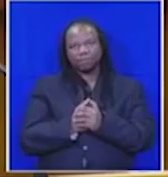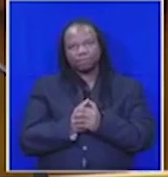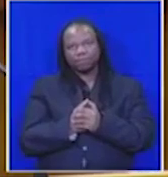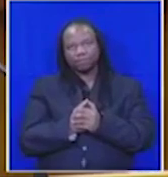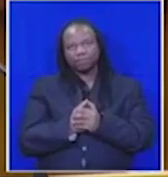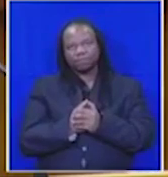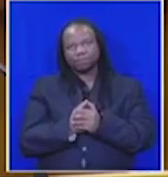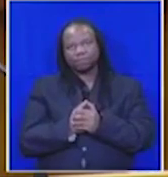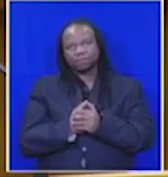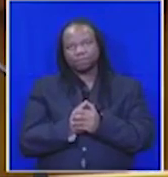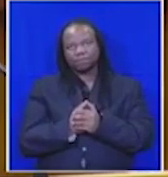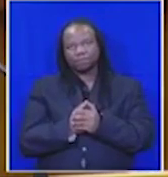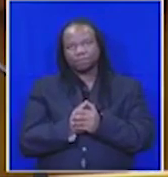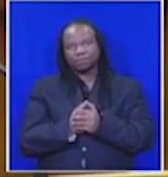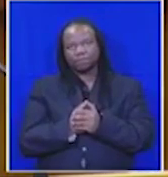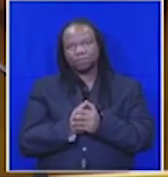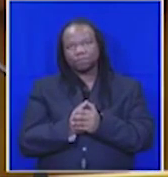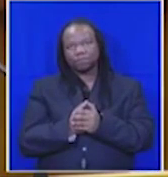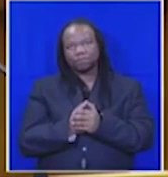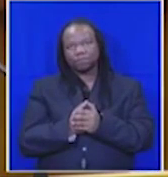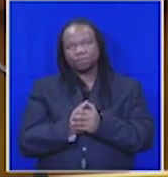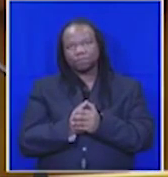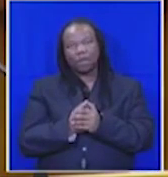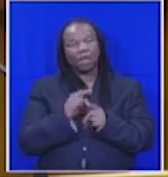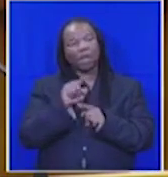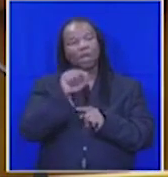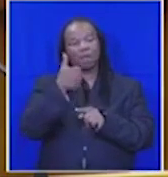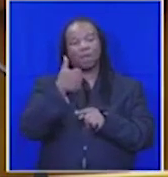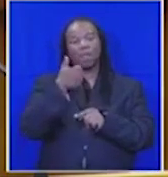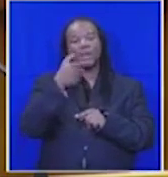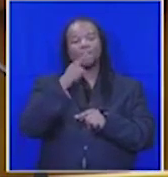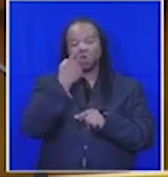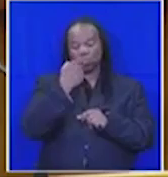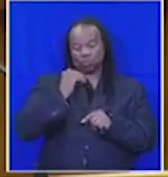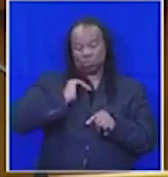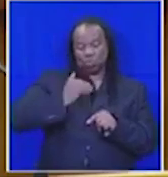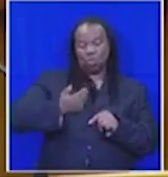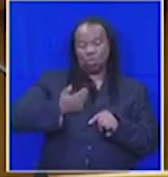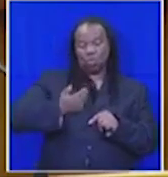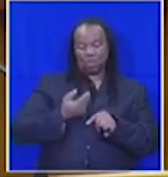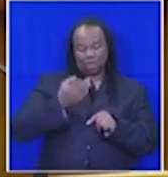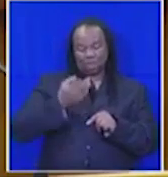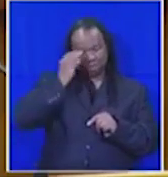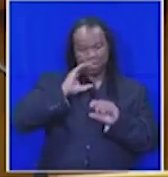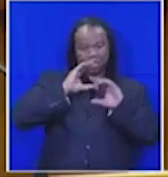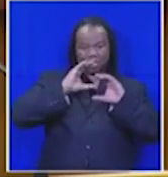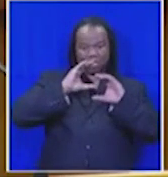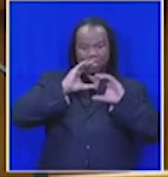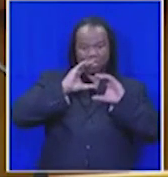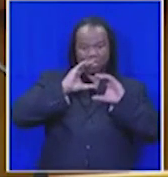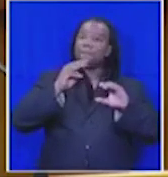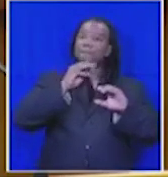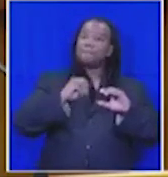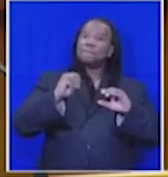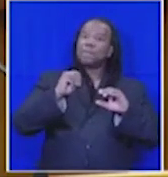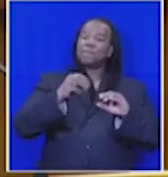Mrs. Langer, the first recipient of the government set-top box, is with us this morning.